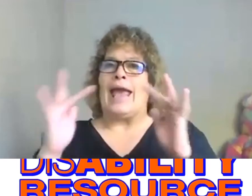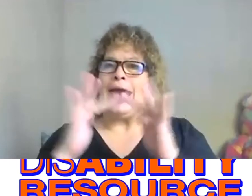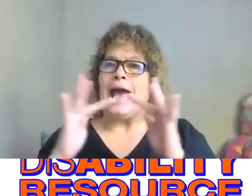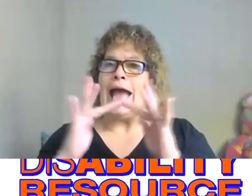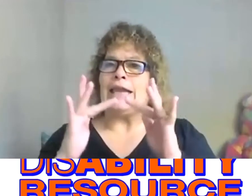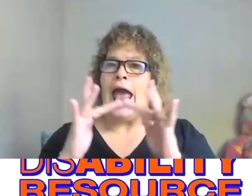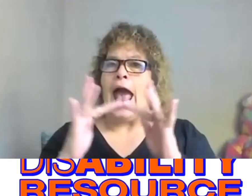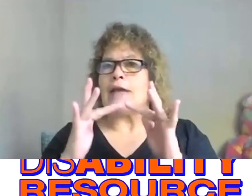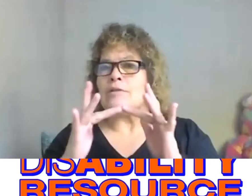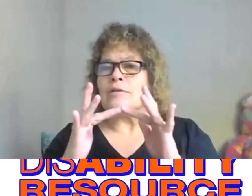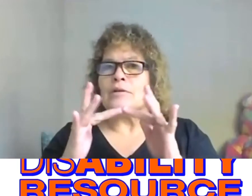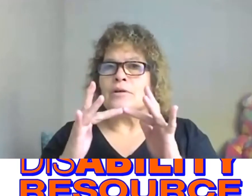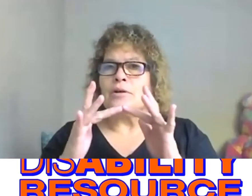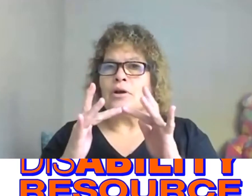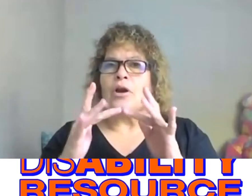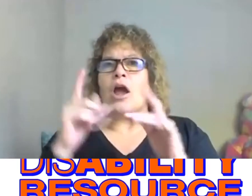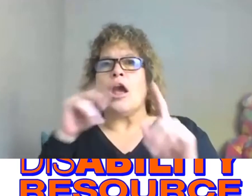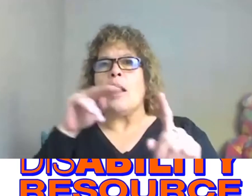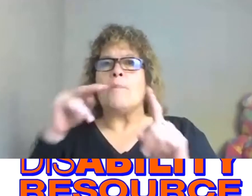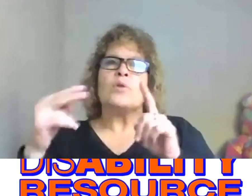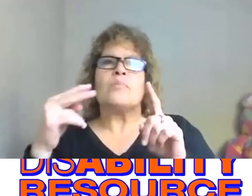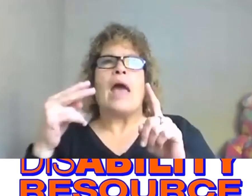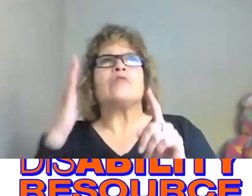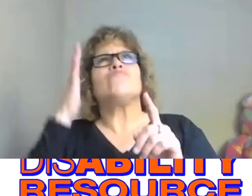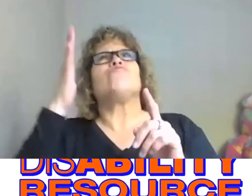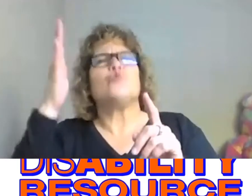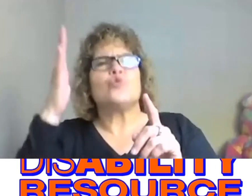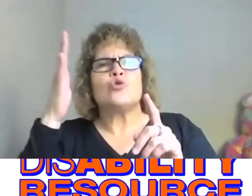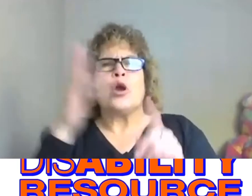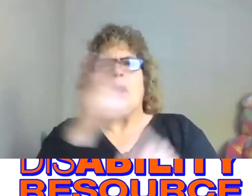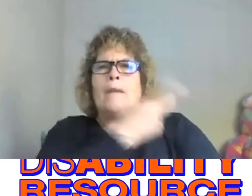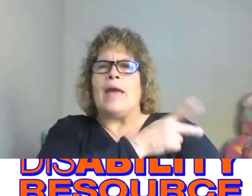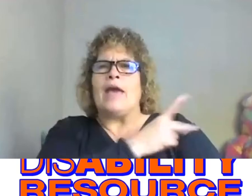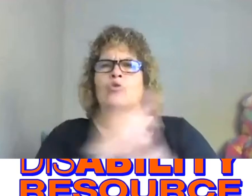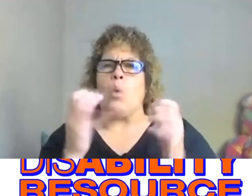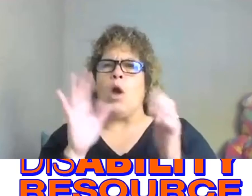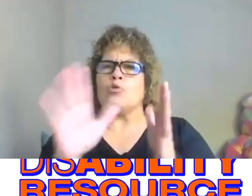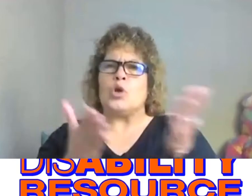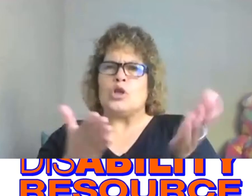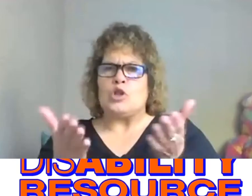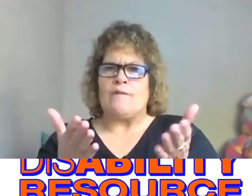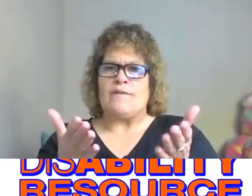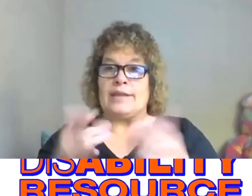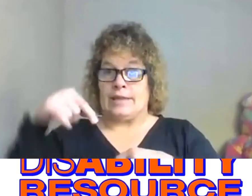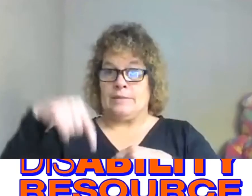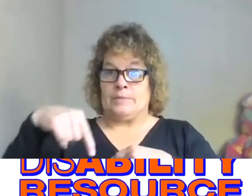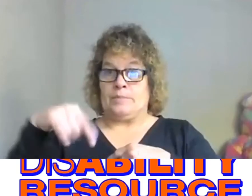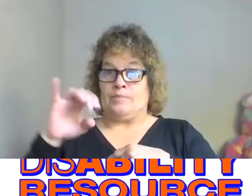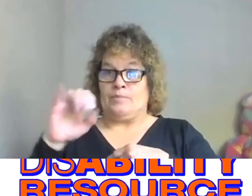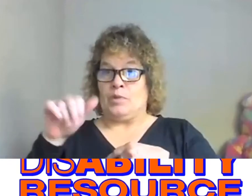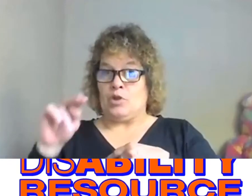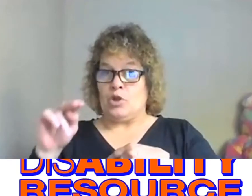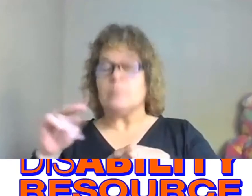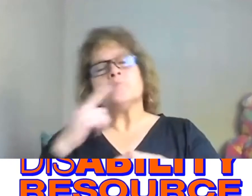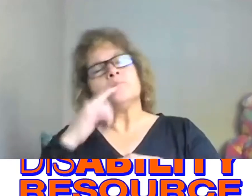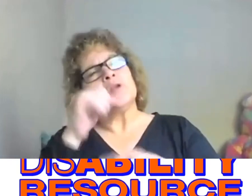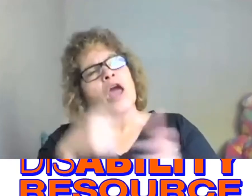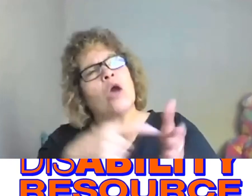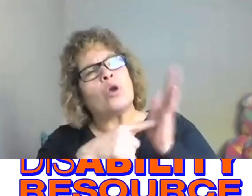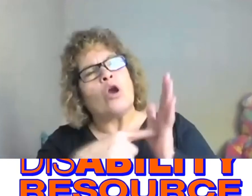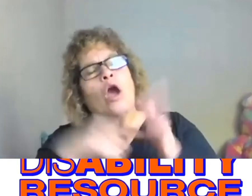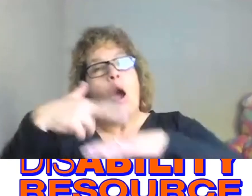how a prospective patient gets, signed up for your services? Sure, sure. Yeah, we do require a